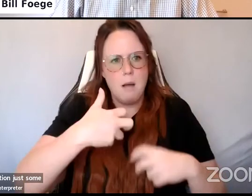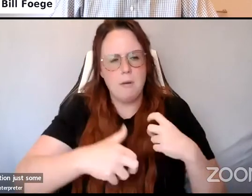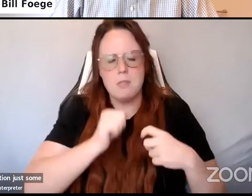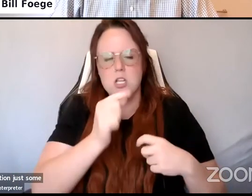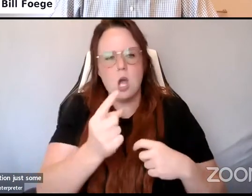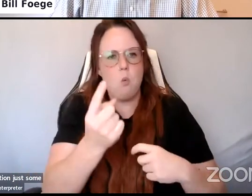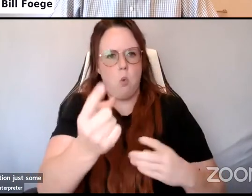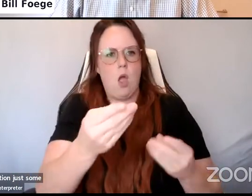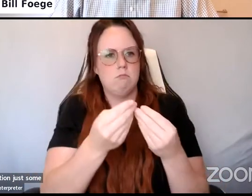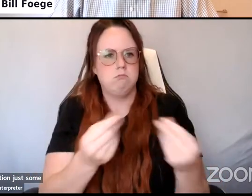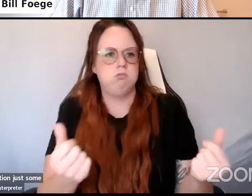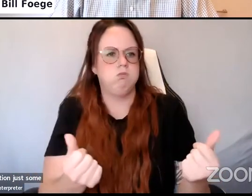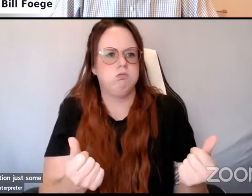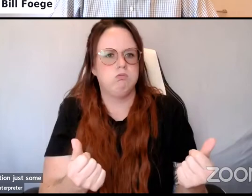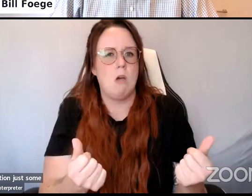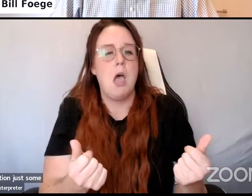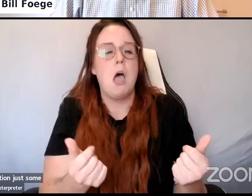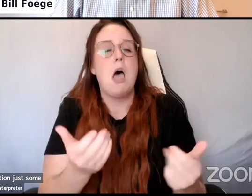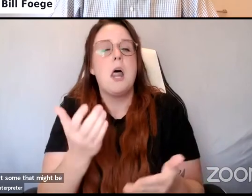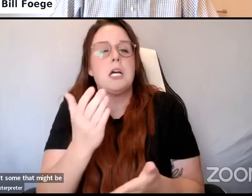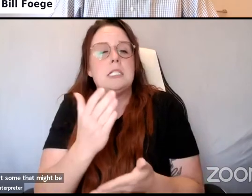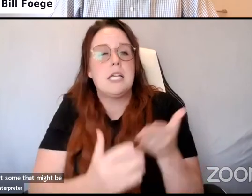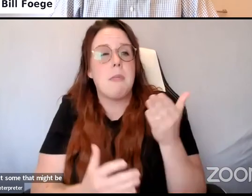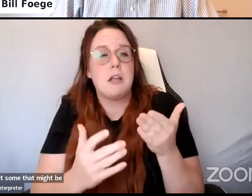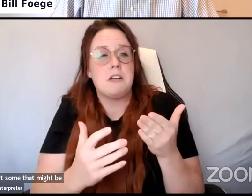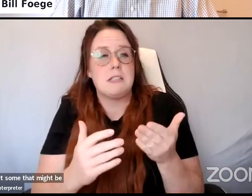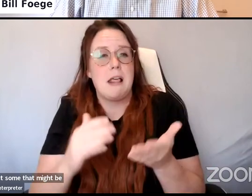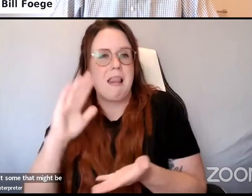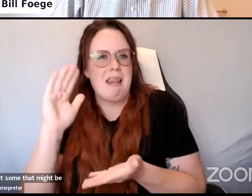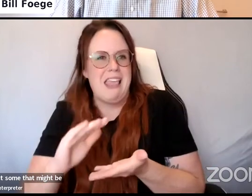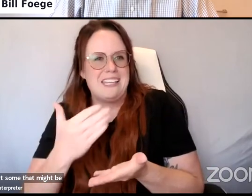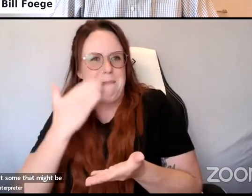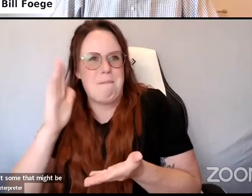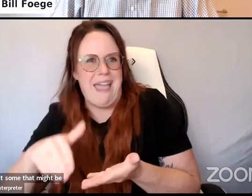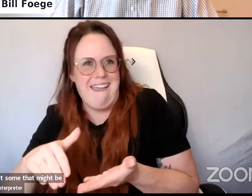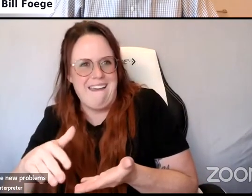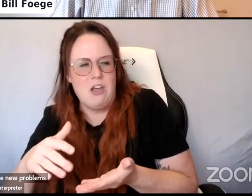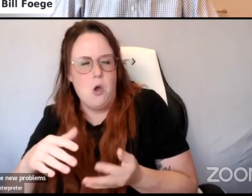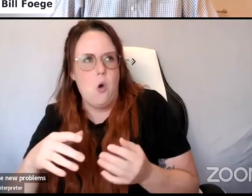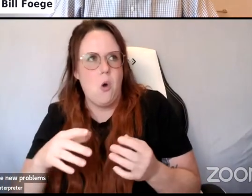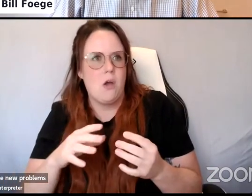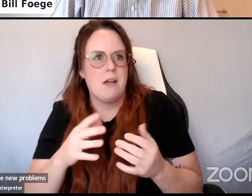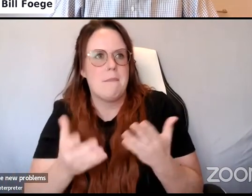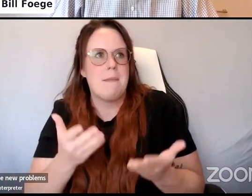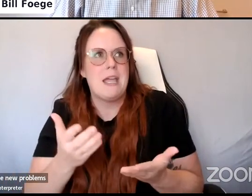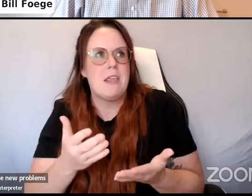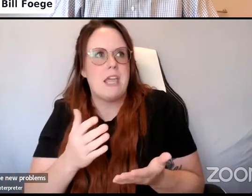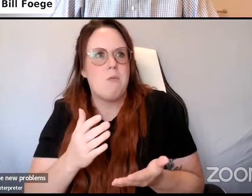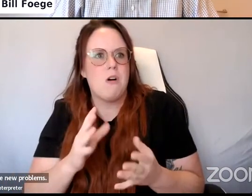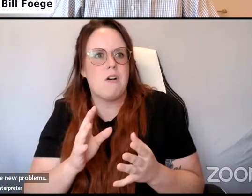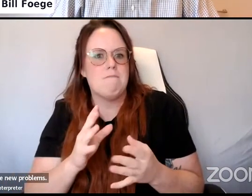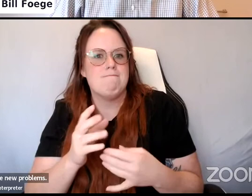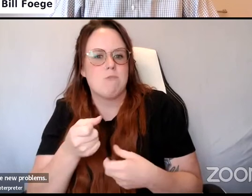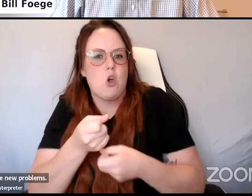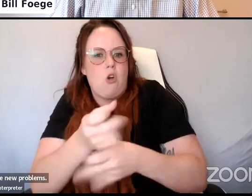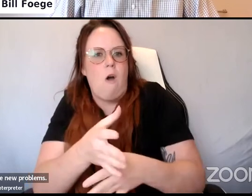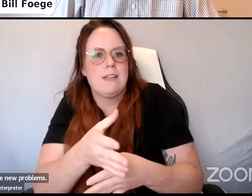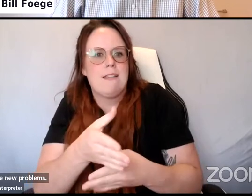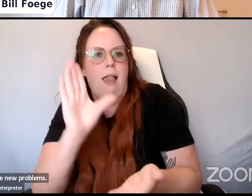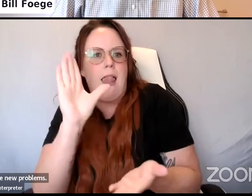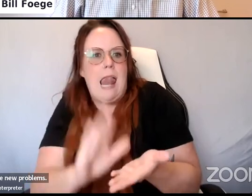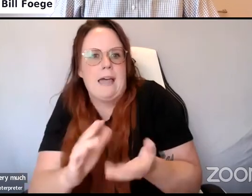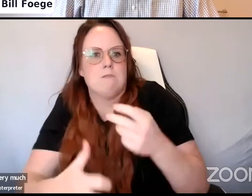be less bad might often create new problems um and so these are very much about